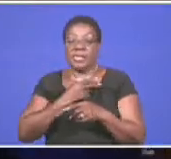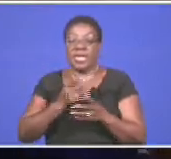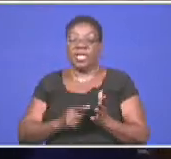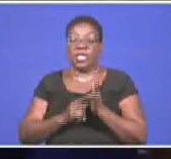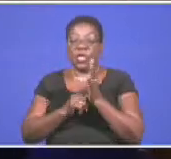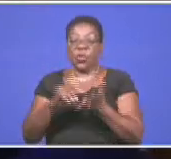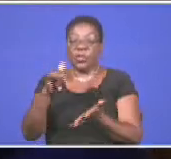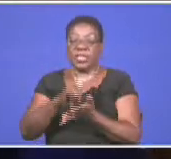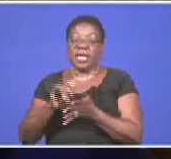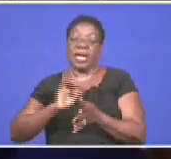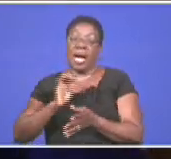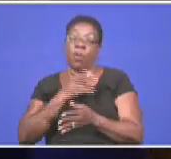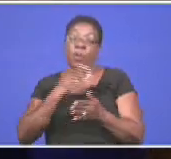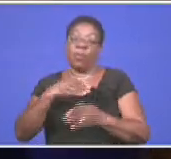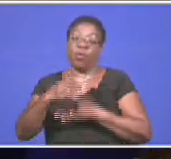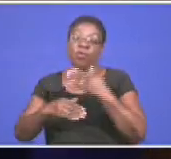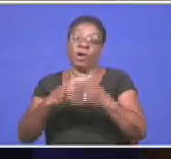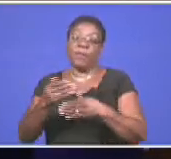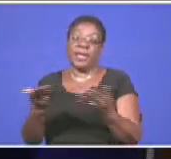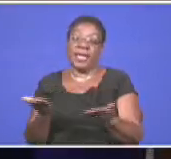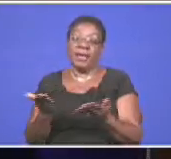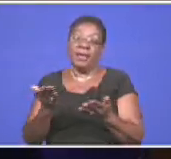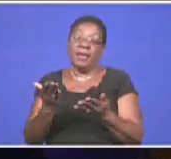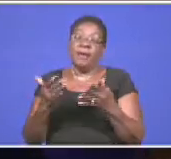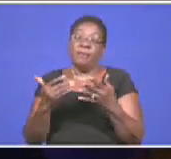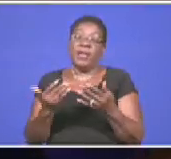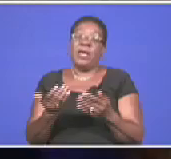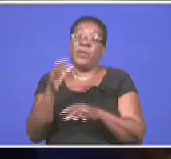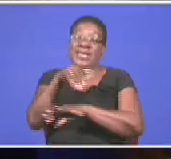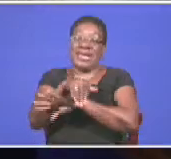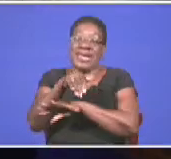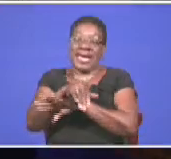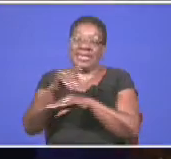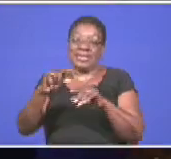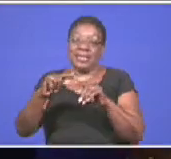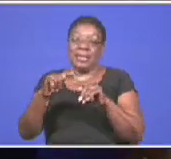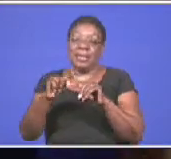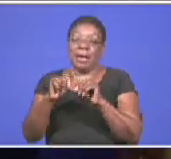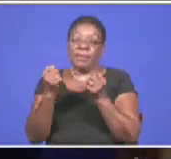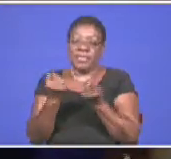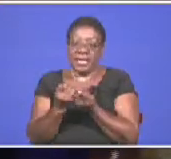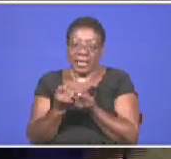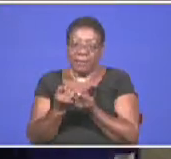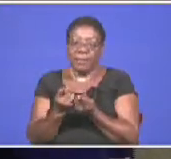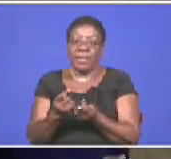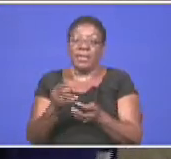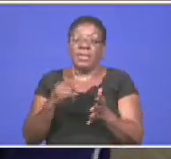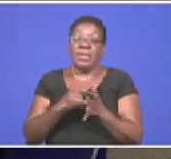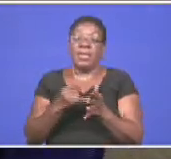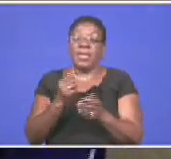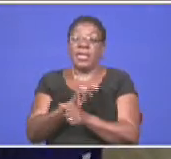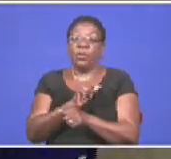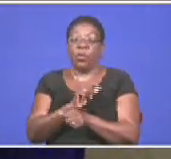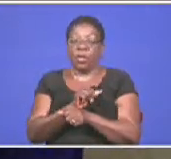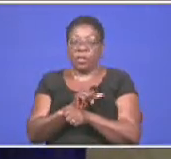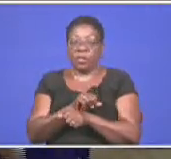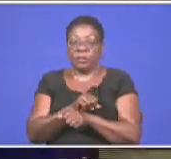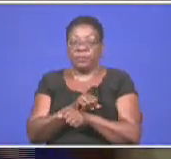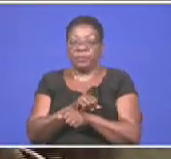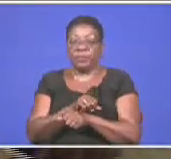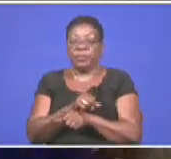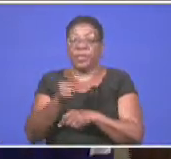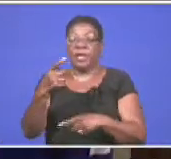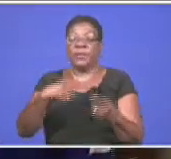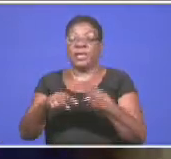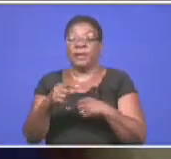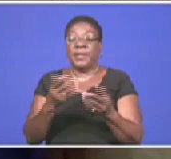the night league, it works. Because most of our young men here in the background, they started out in the primary mini league, and first coming